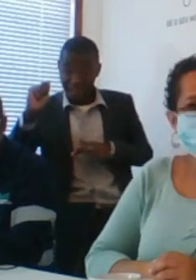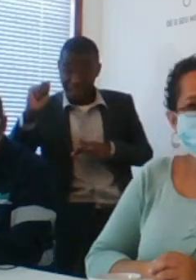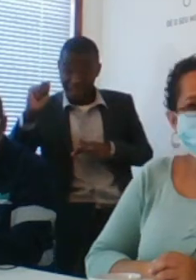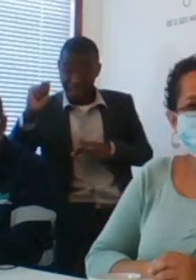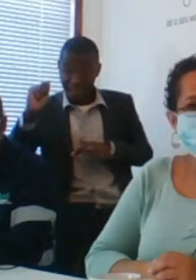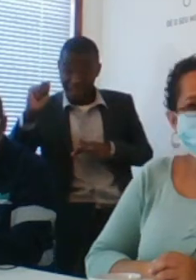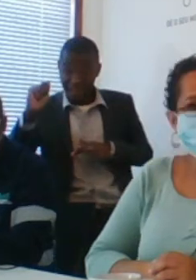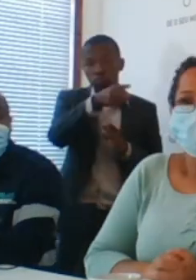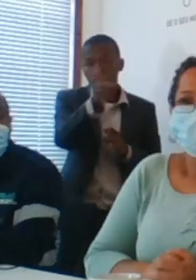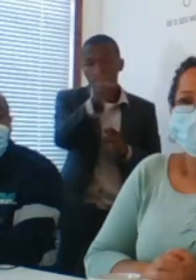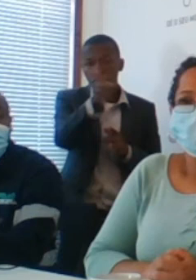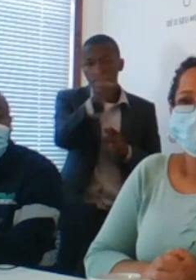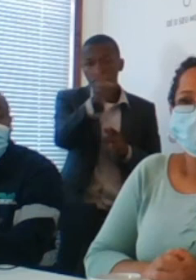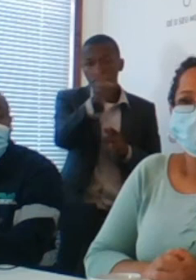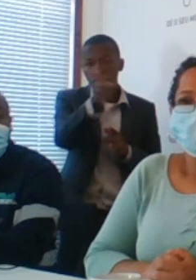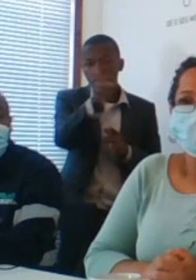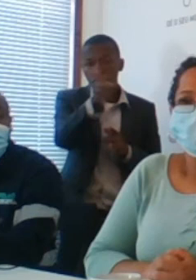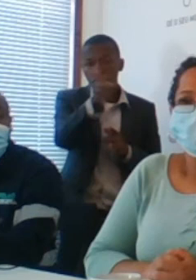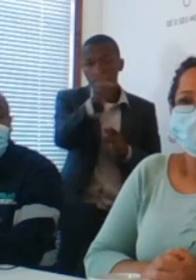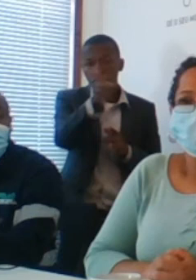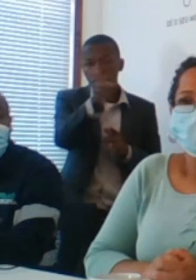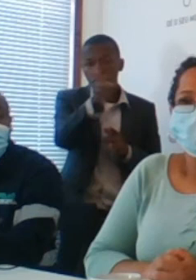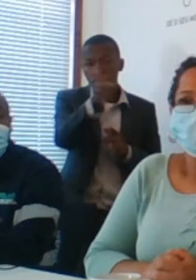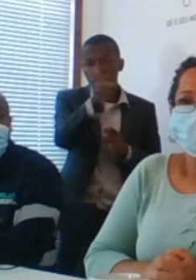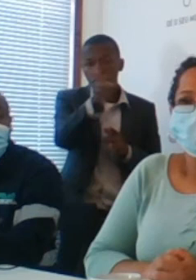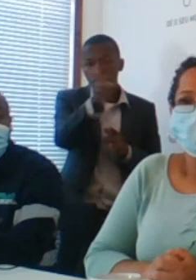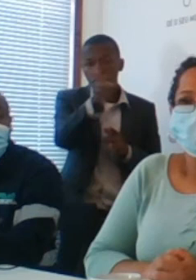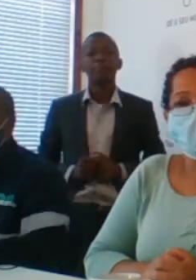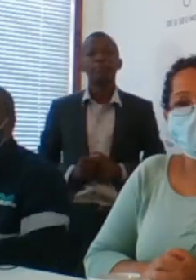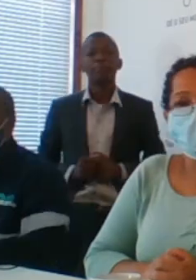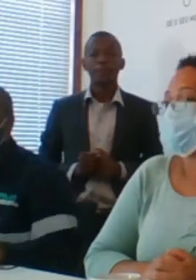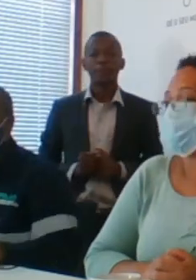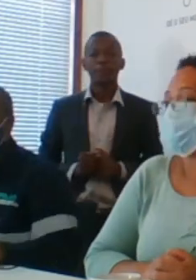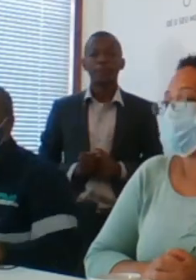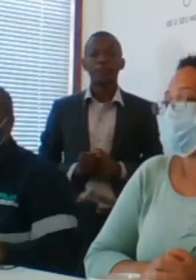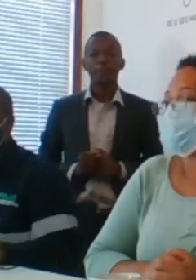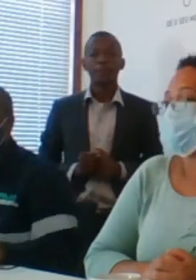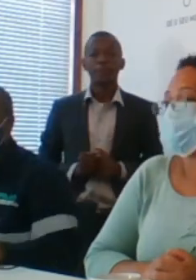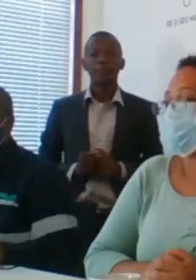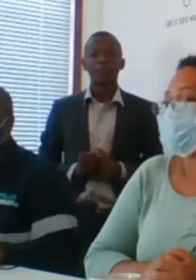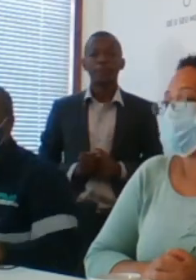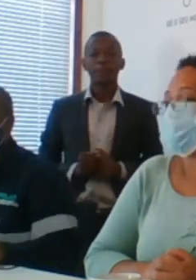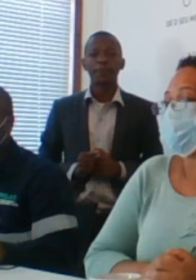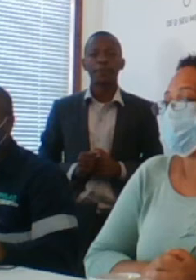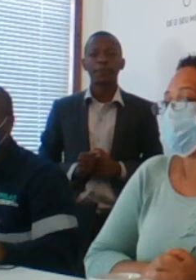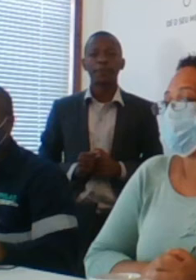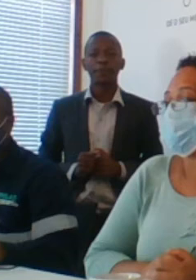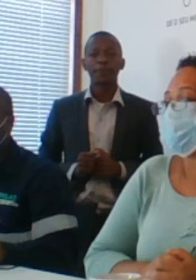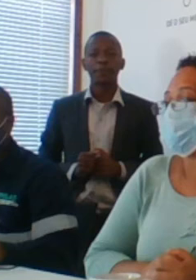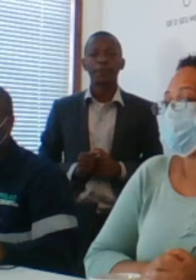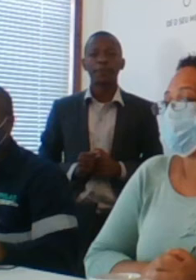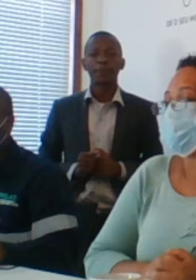going to have this discussion. Thank you so much, Finias, for sharing the amazing courses you have at the training center